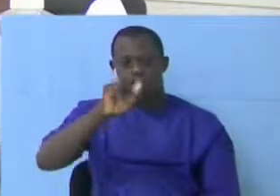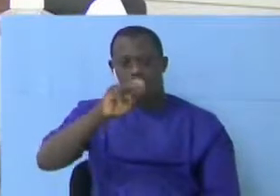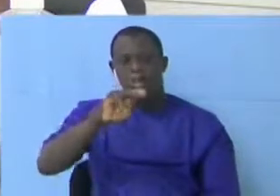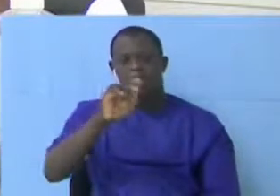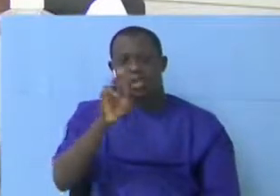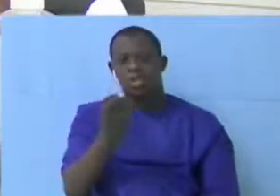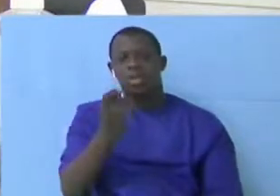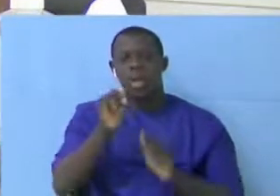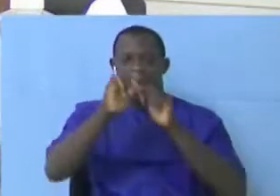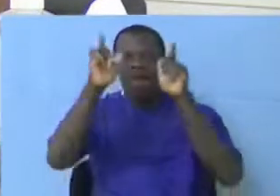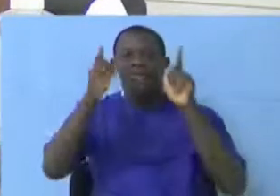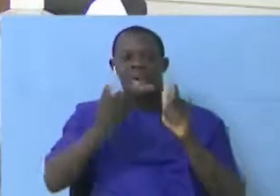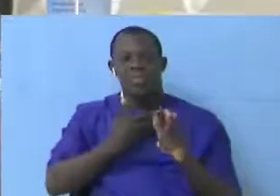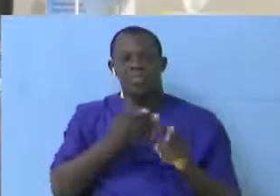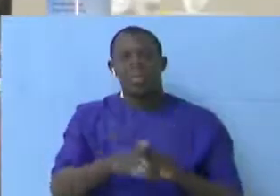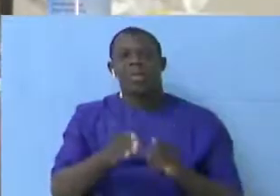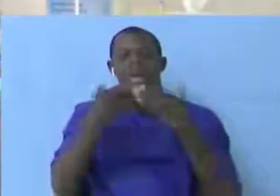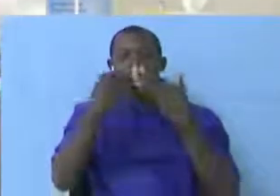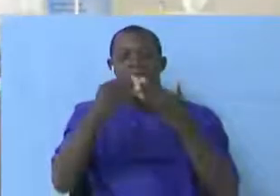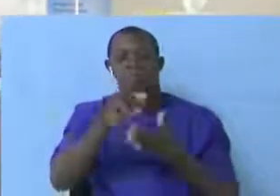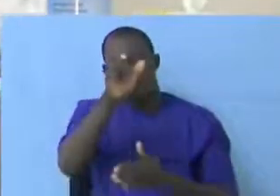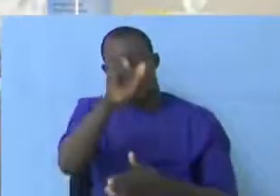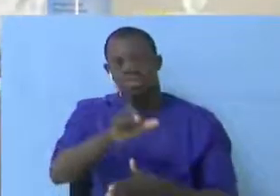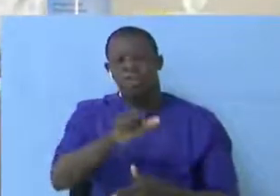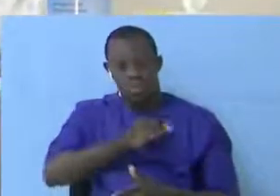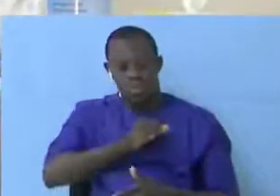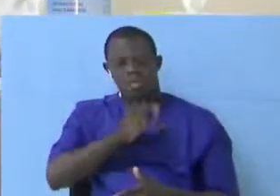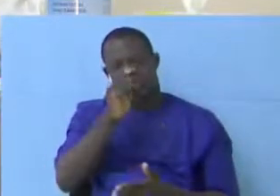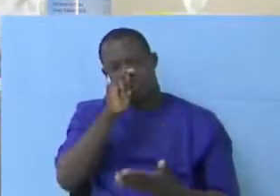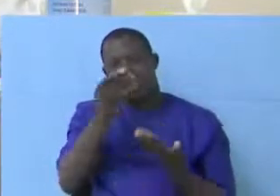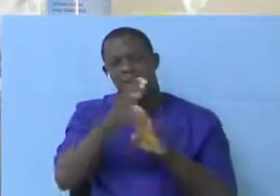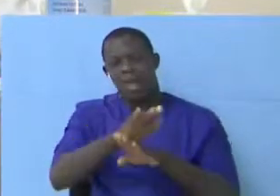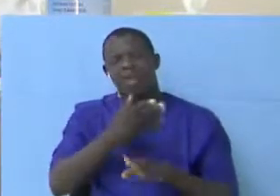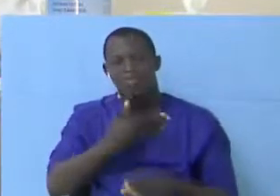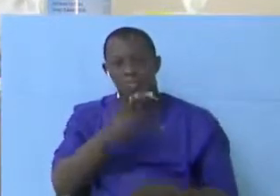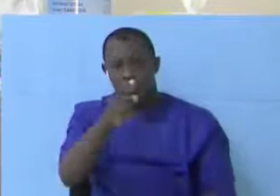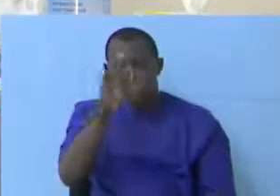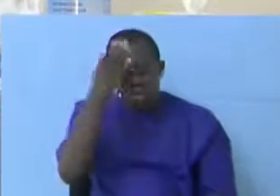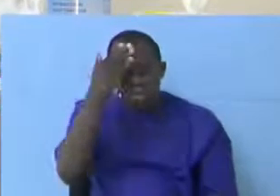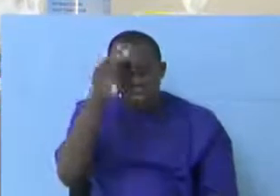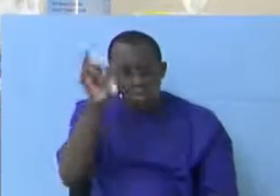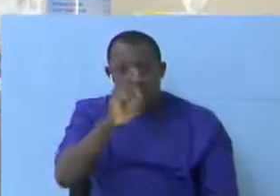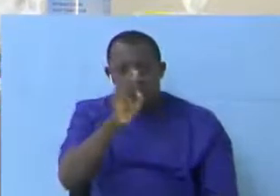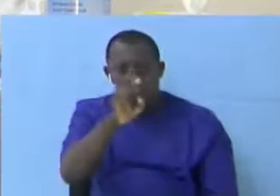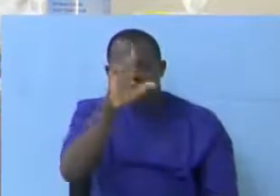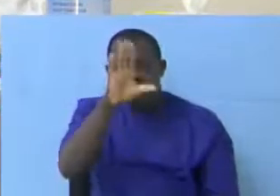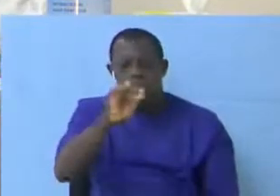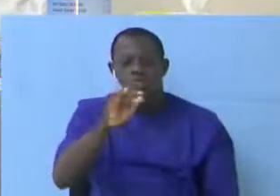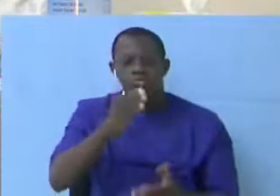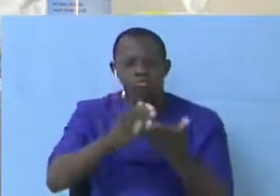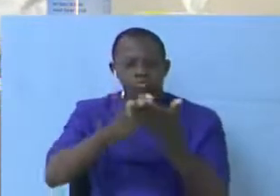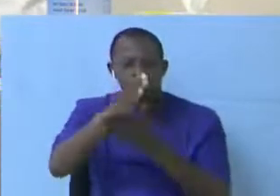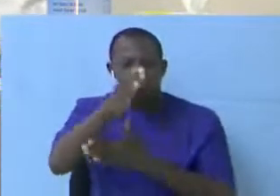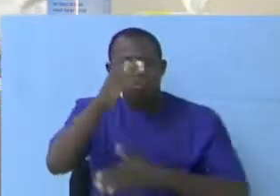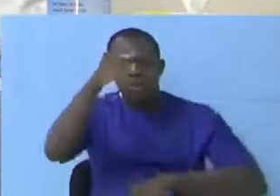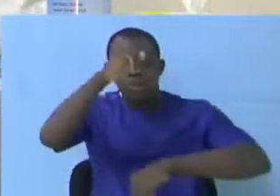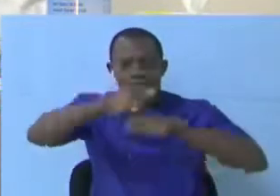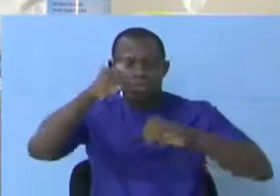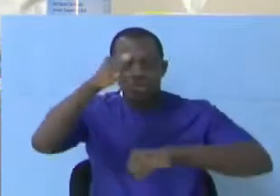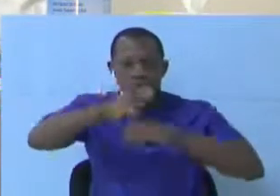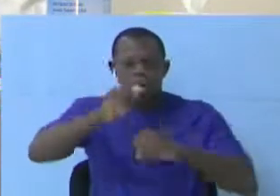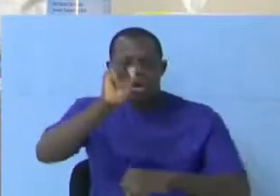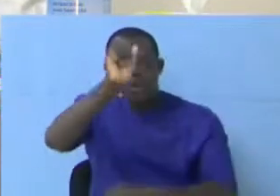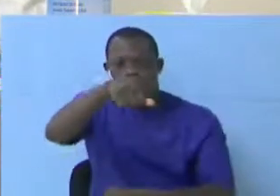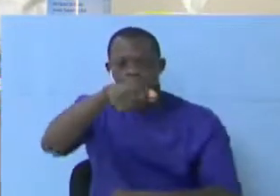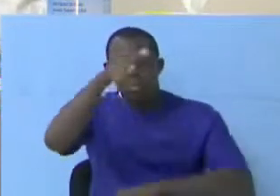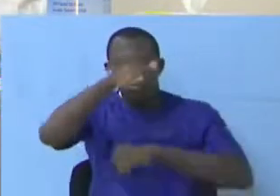mental Well, and do you realize what you have done? Ya kala mutale ye men keba. Through the torture, your torture, Le